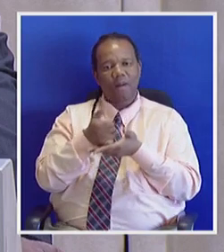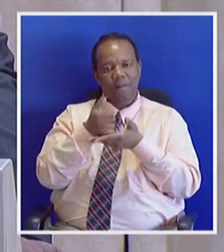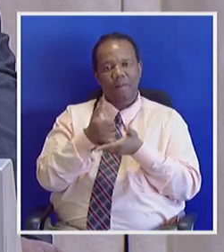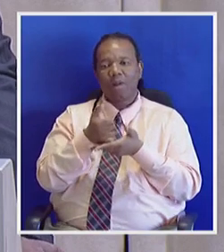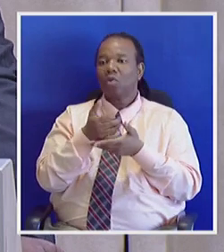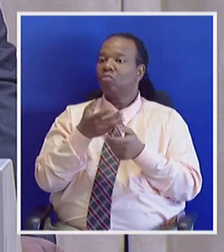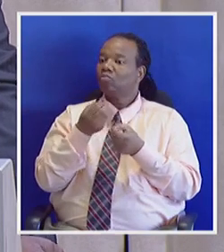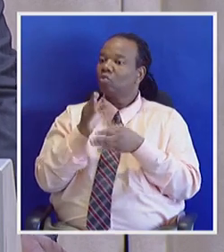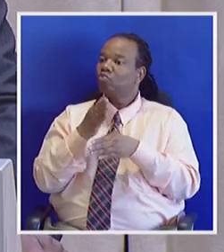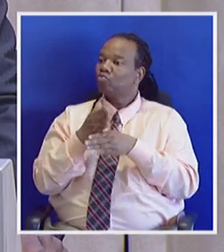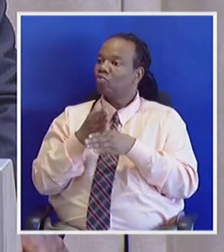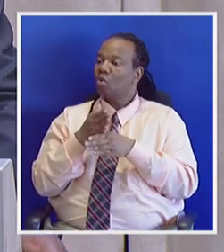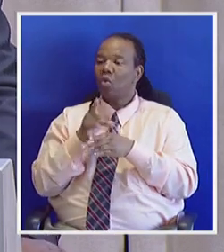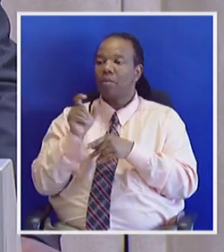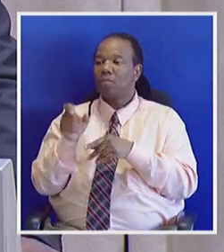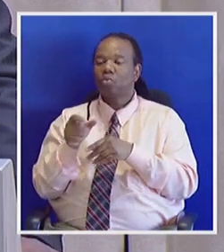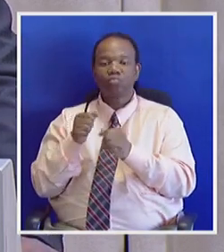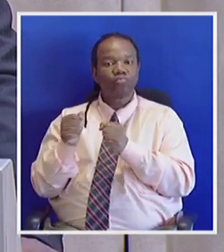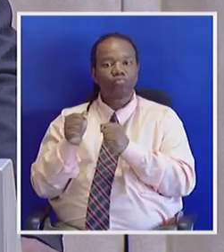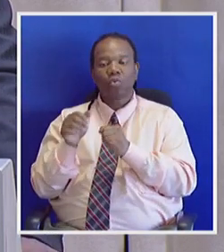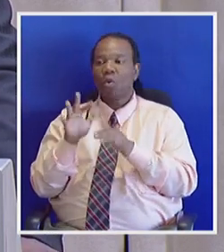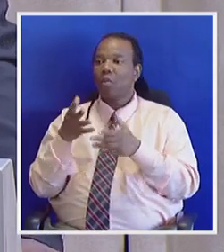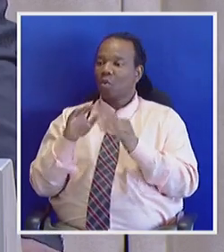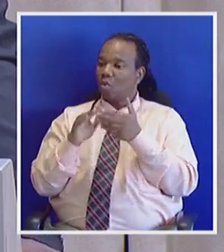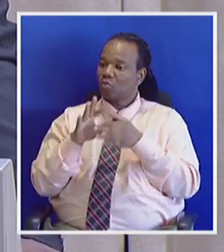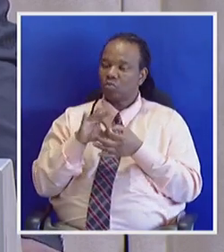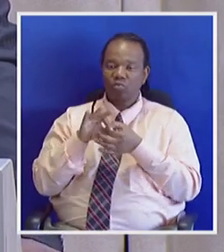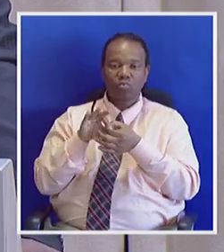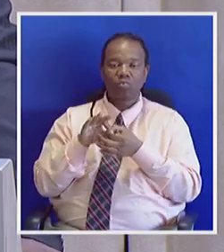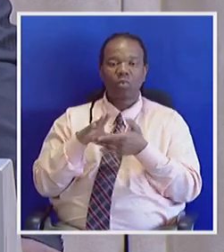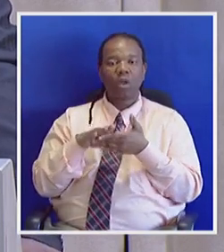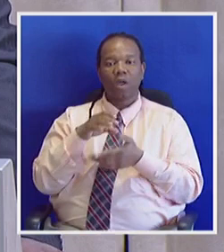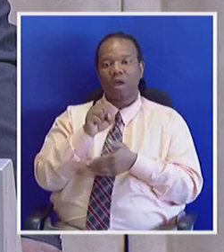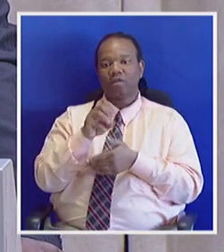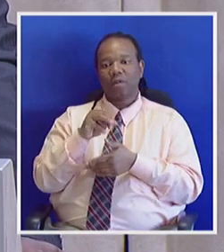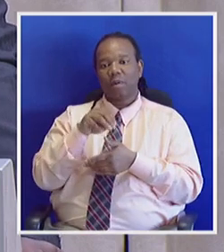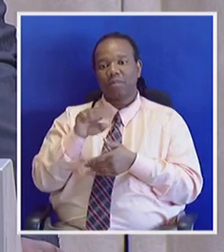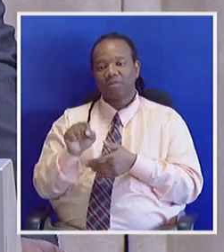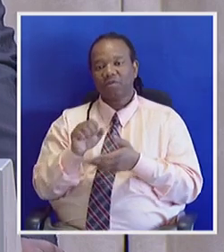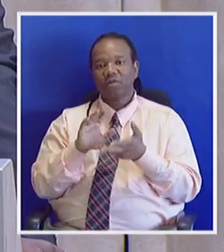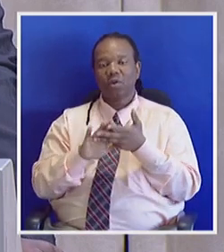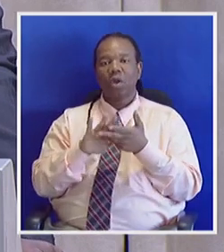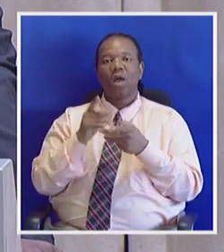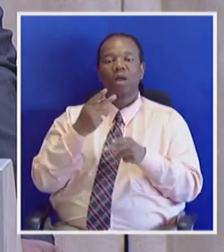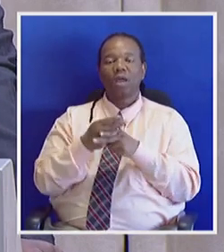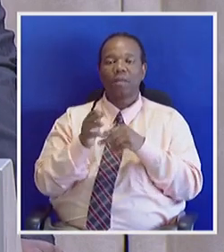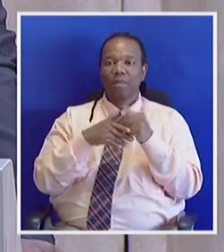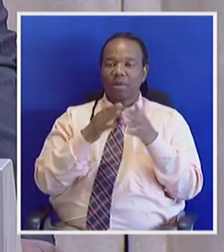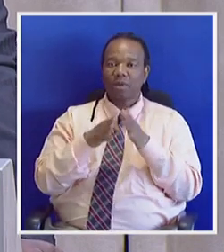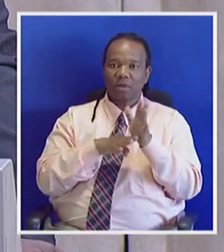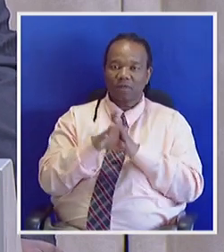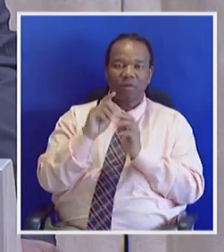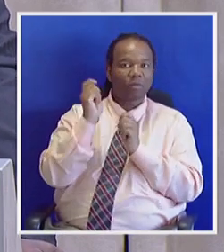job creation potential of cooperatives, small and medium enterprises, revitalize rural and township